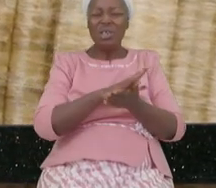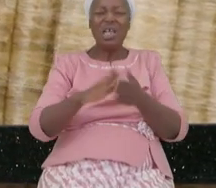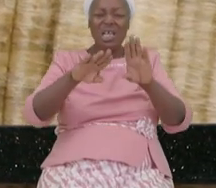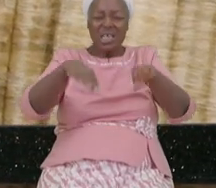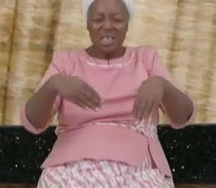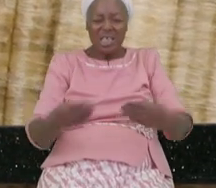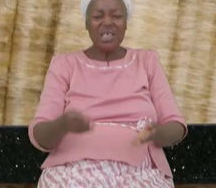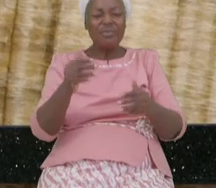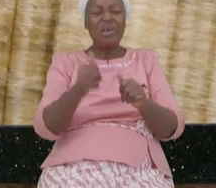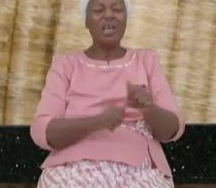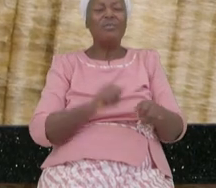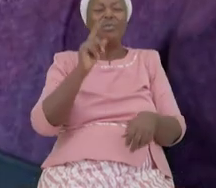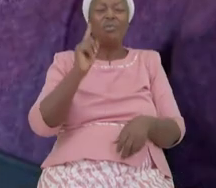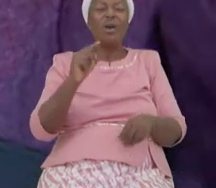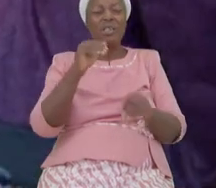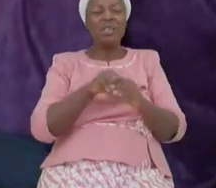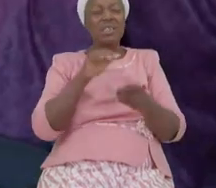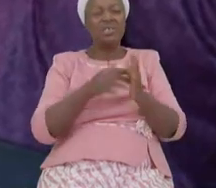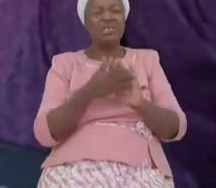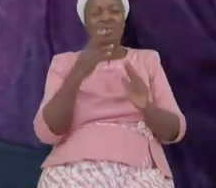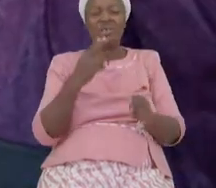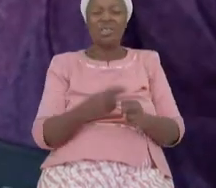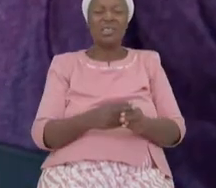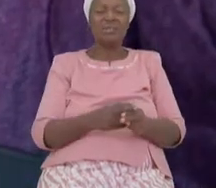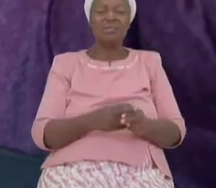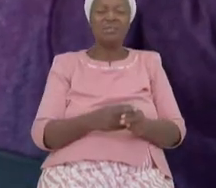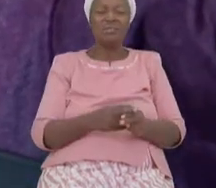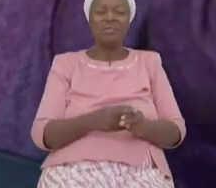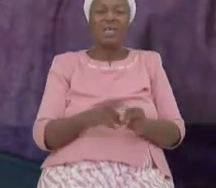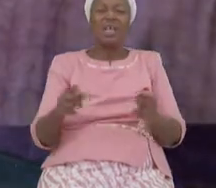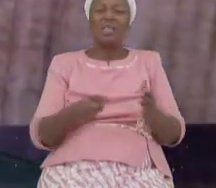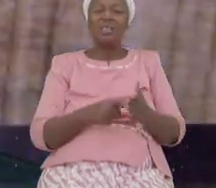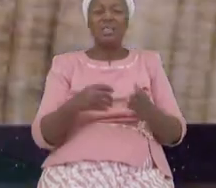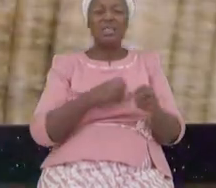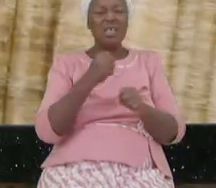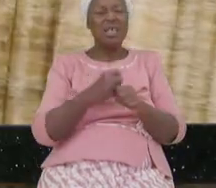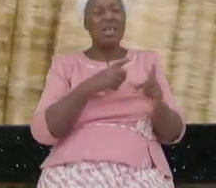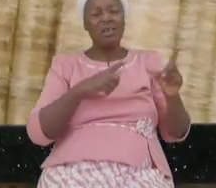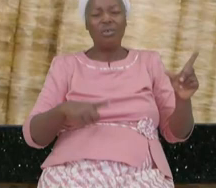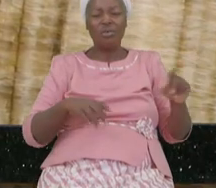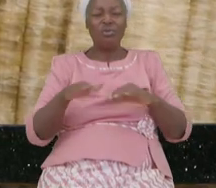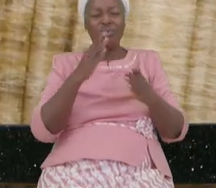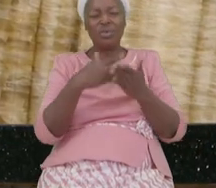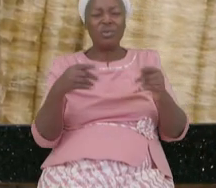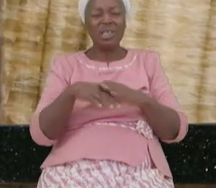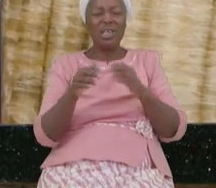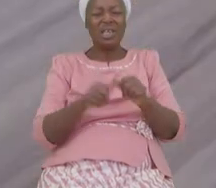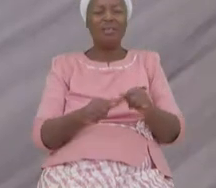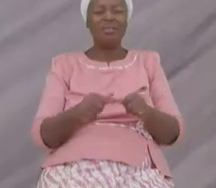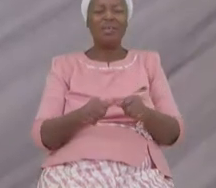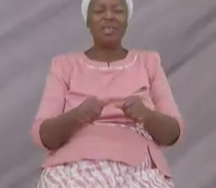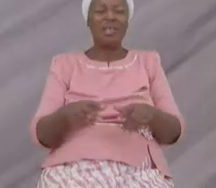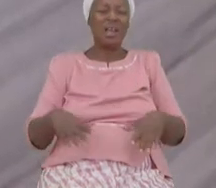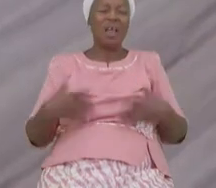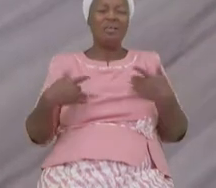grant everyone in Jesus' name. Amen. This year, Lord, do something in every life,